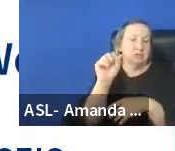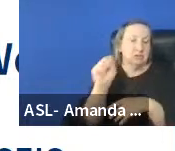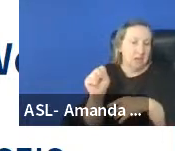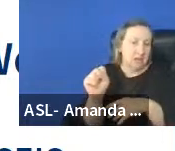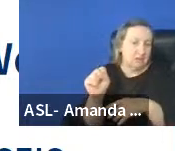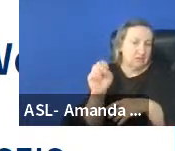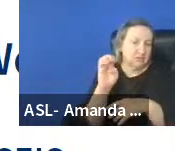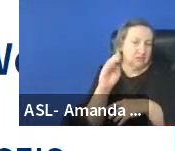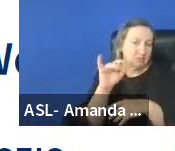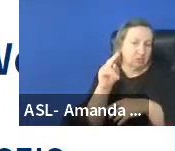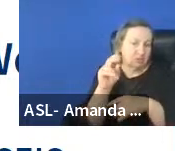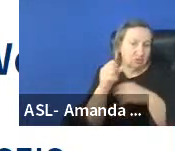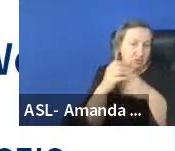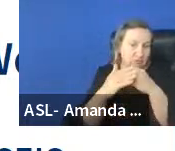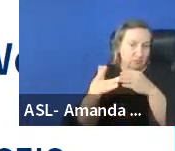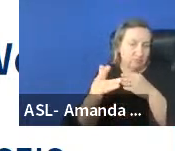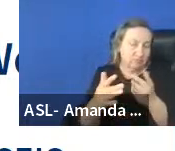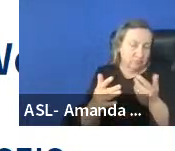forward.